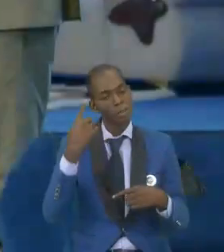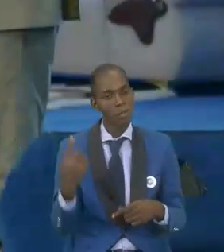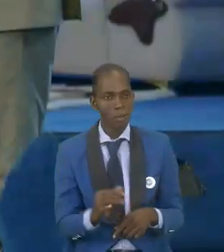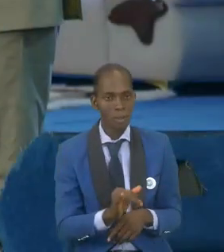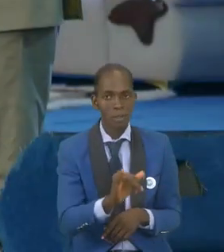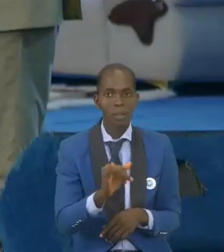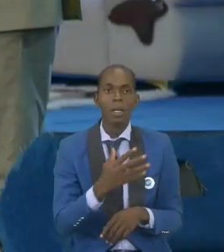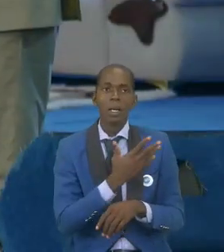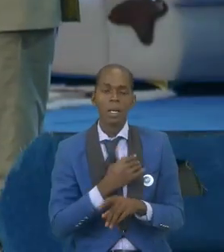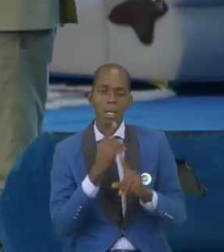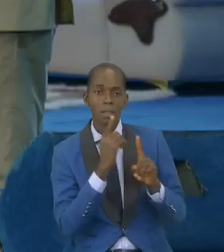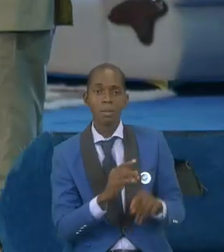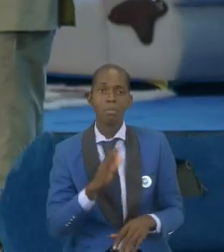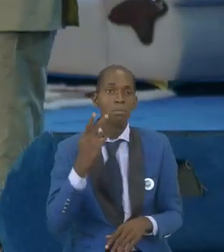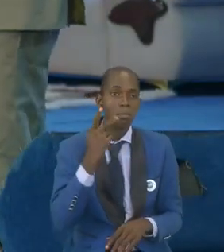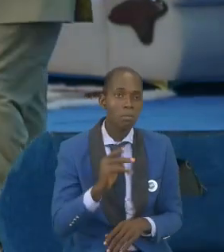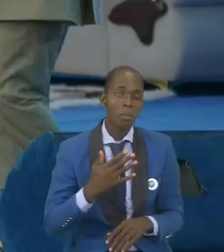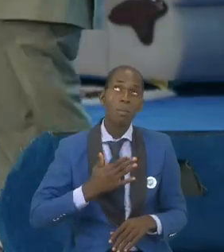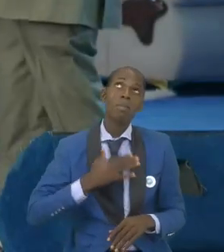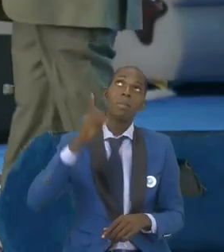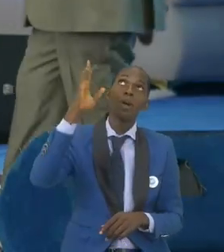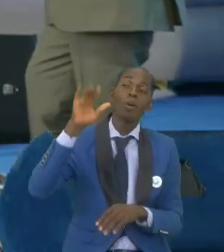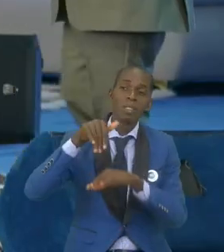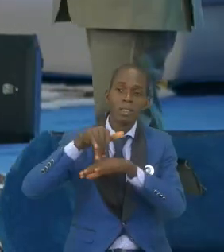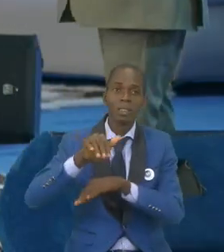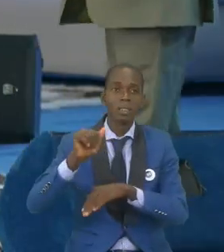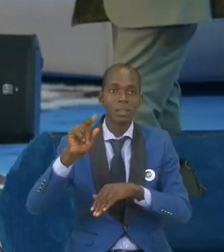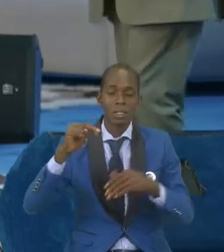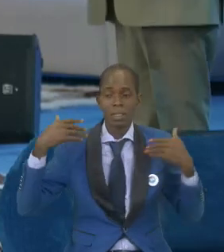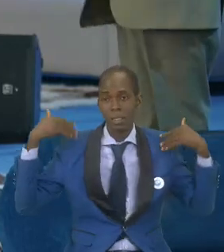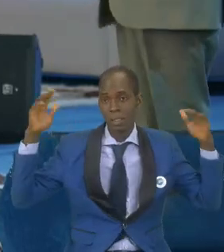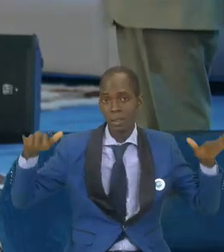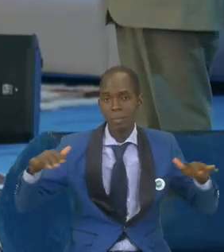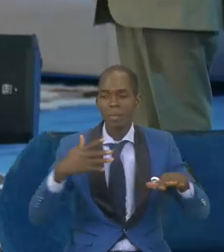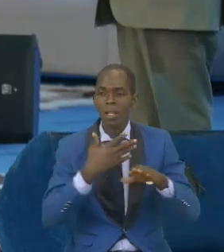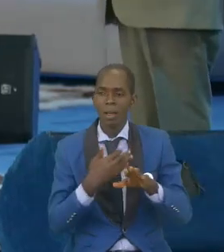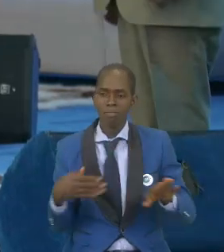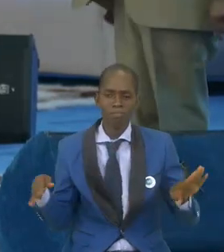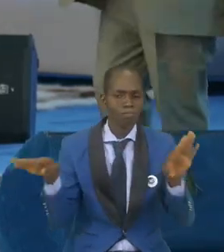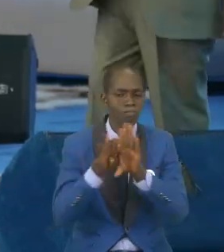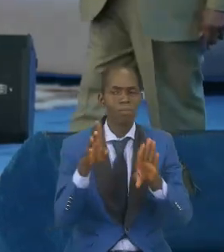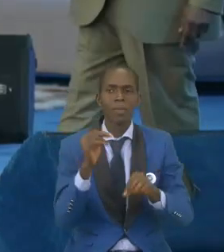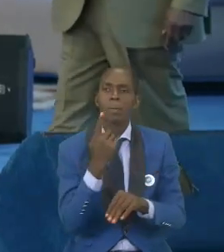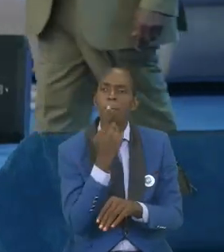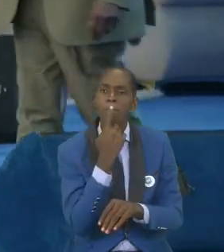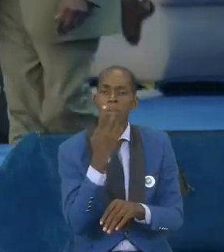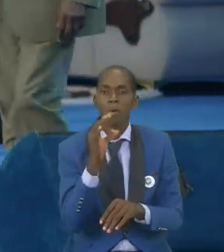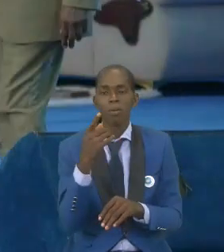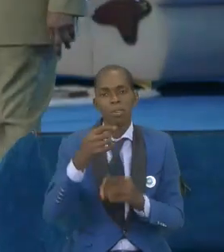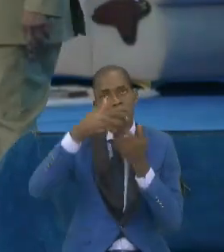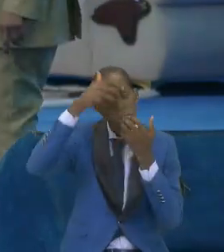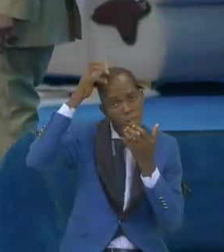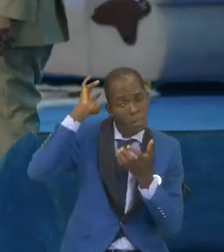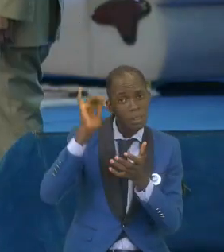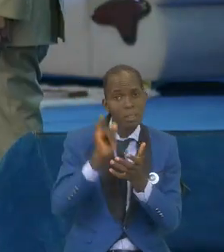has sent his angel and has shut the lion's mouths, that they have